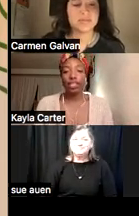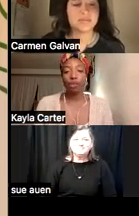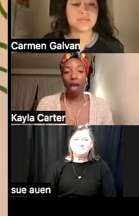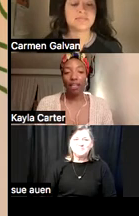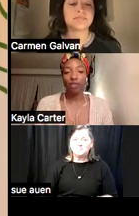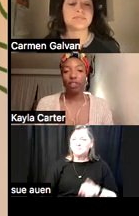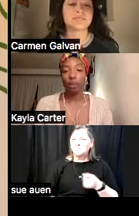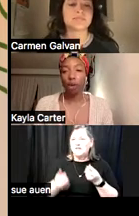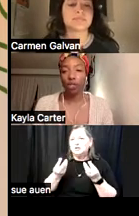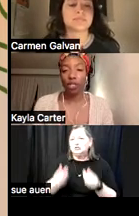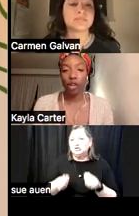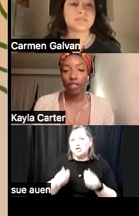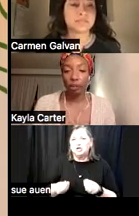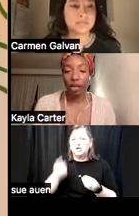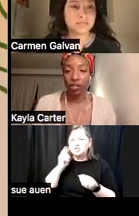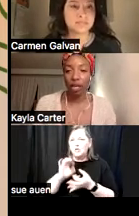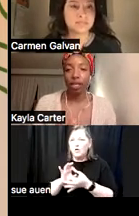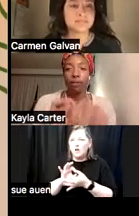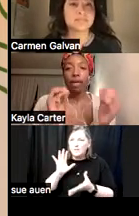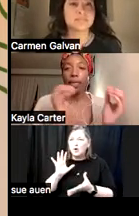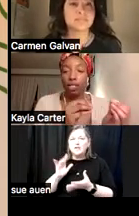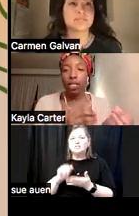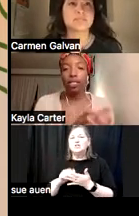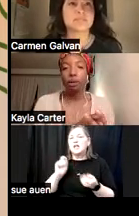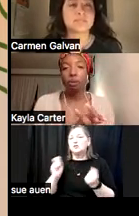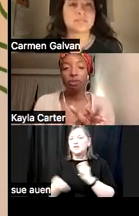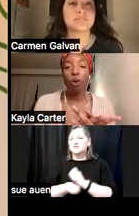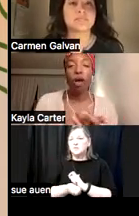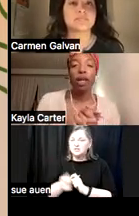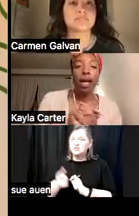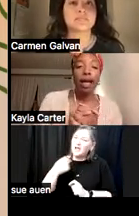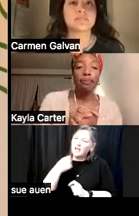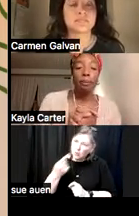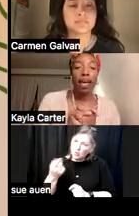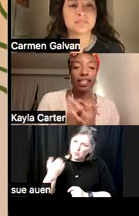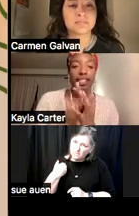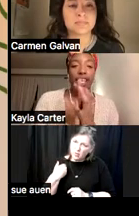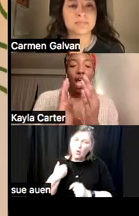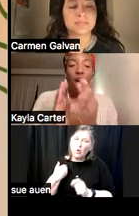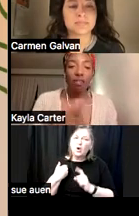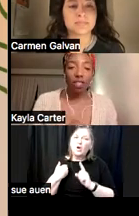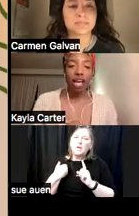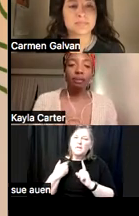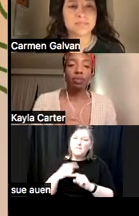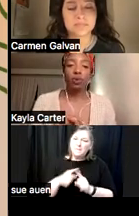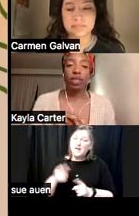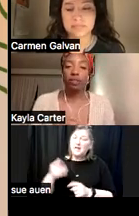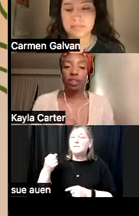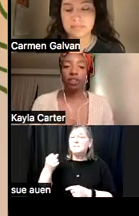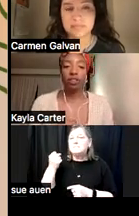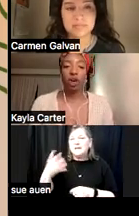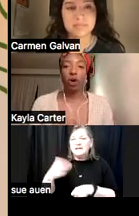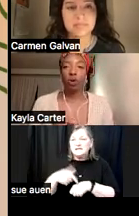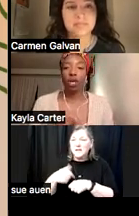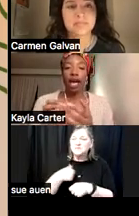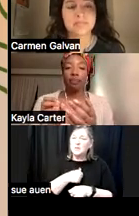Gentleness as a practice for liberation and transformation. I mentioned this a bit before, but oftentimes we can feel